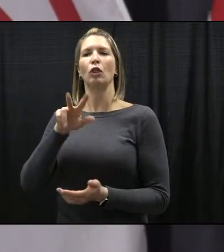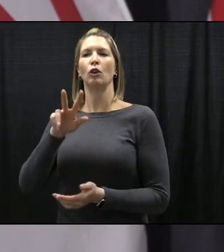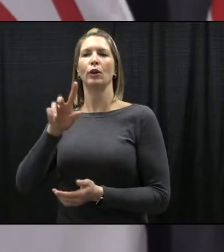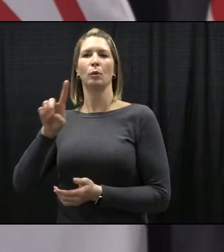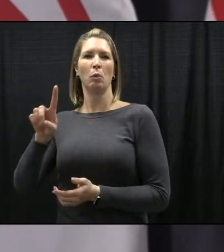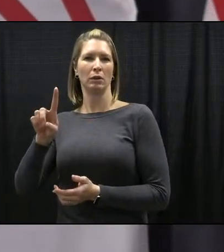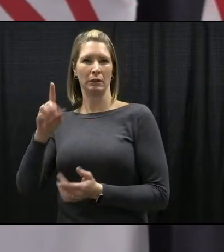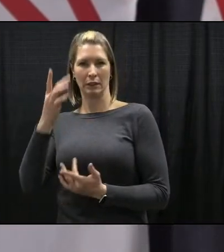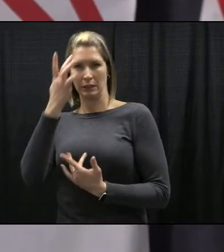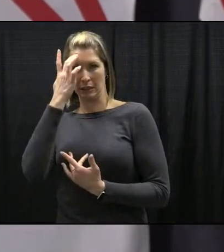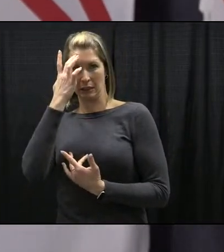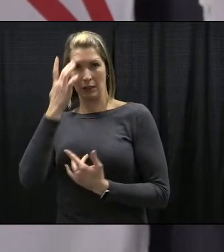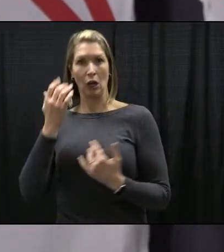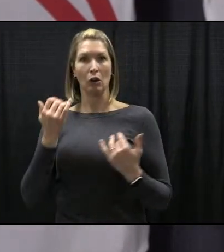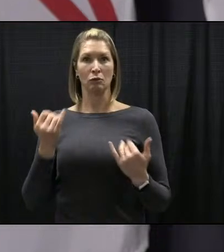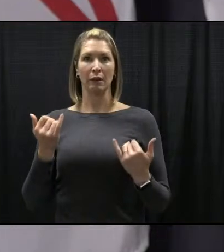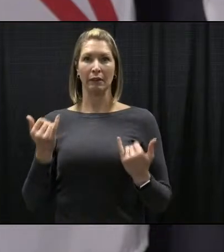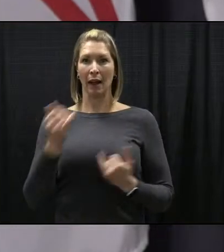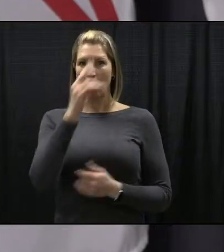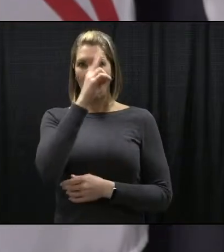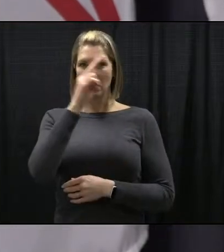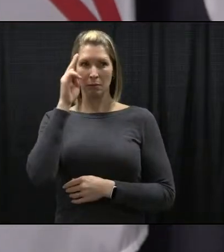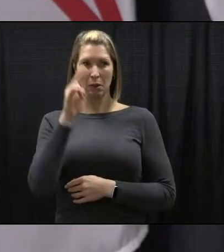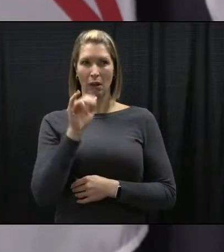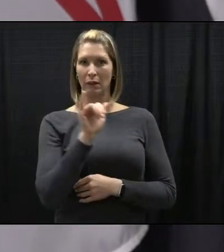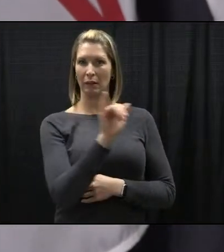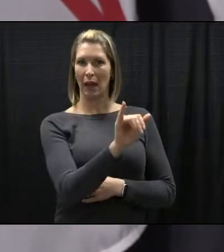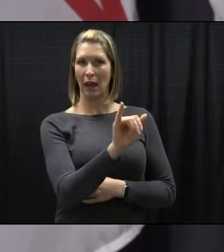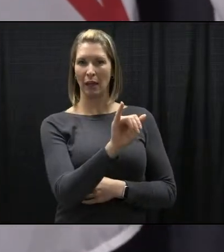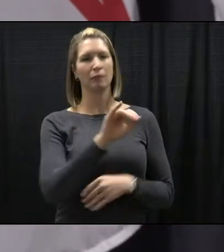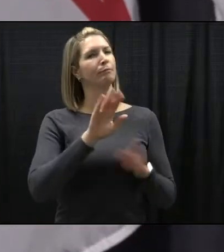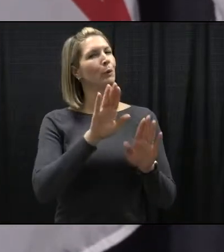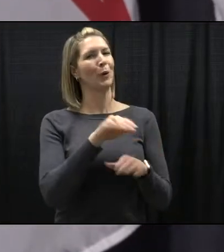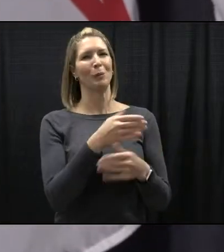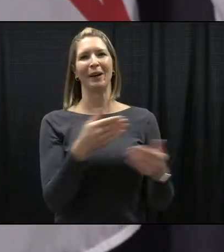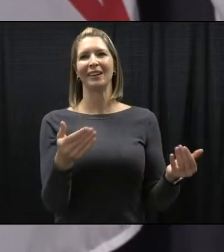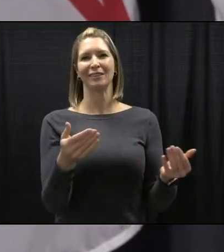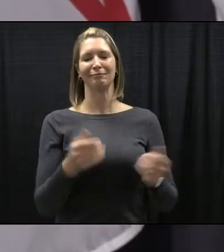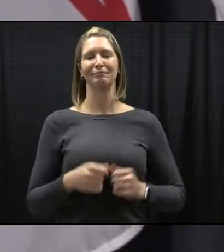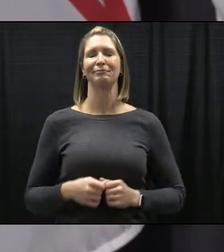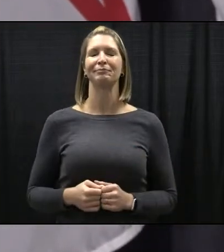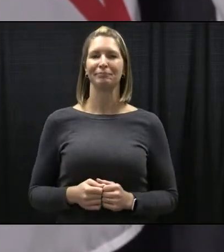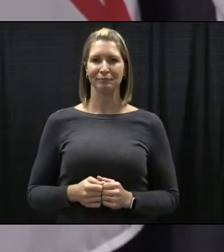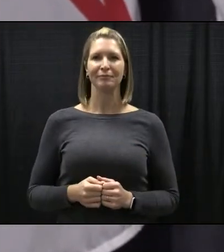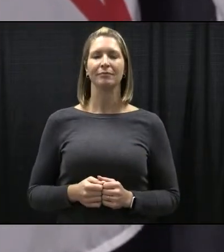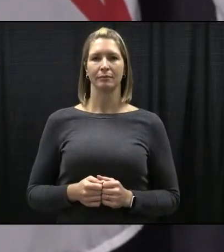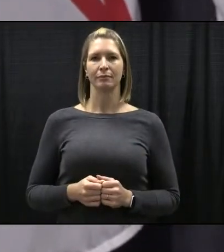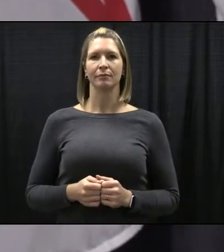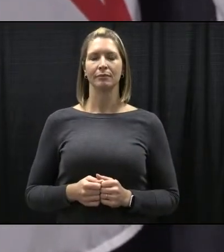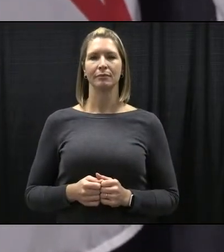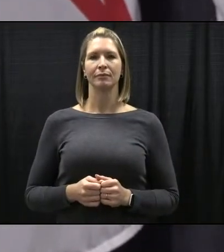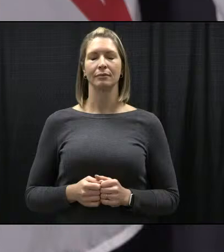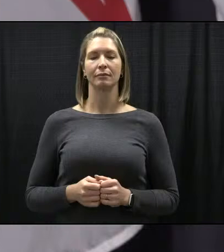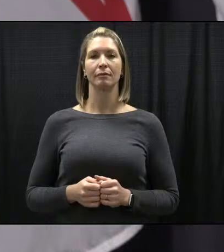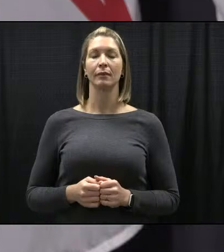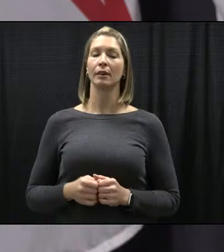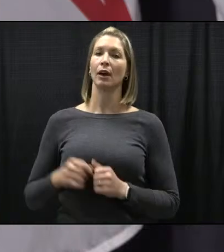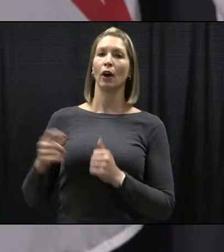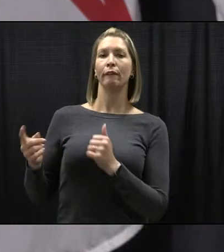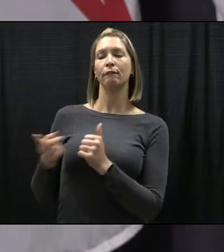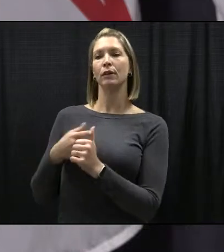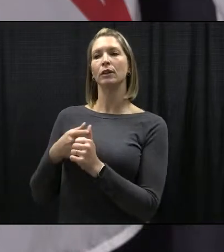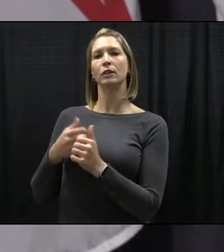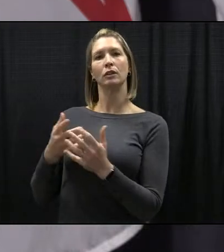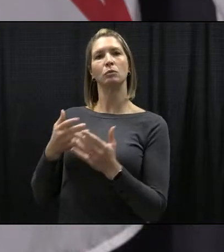one is in hospital as a result of COVID-19. I would like to extend my condolences to